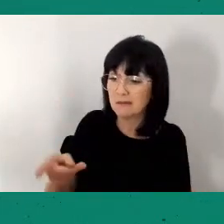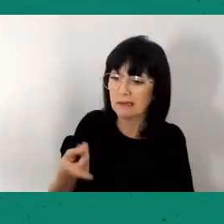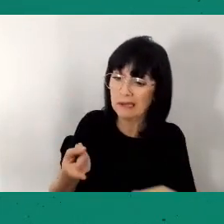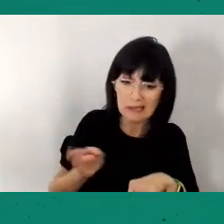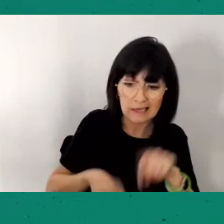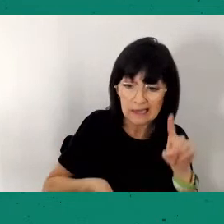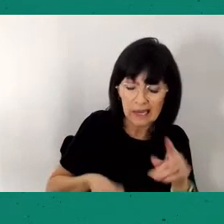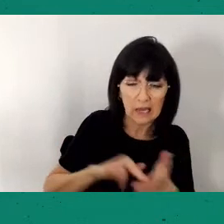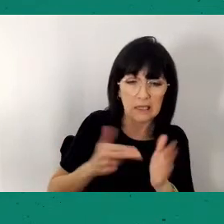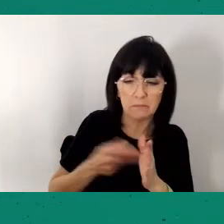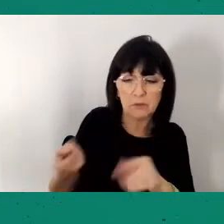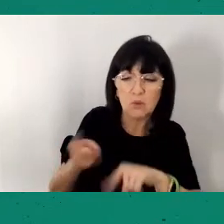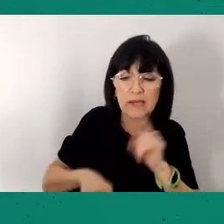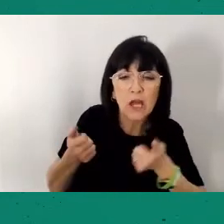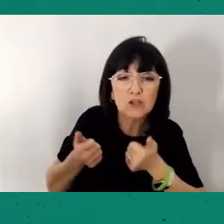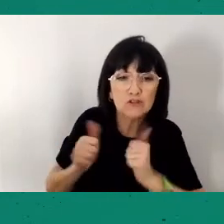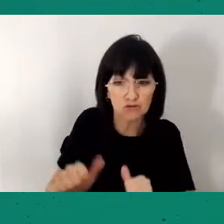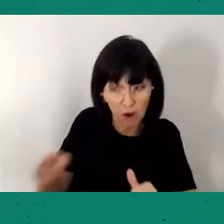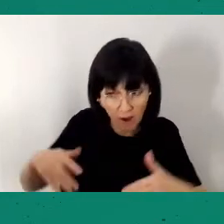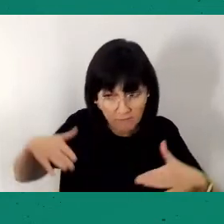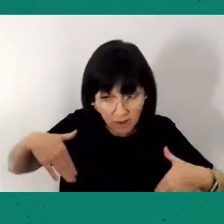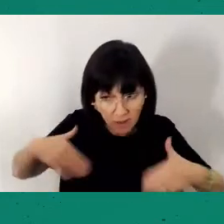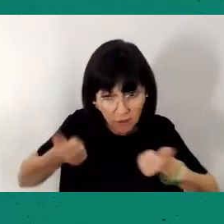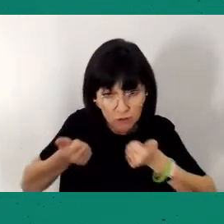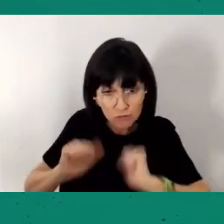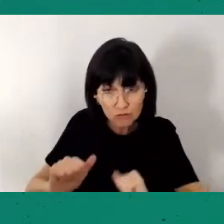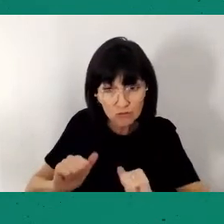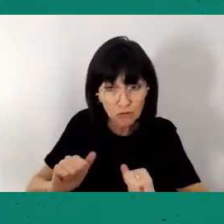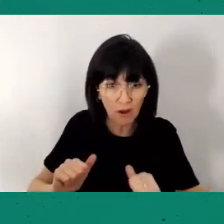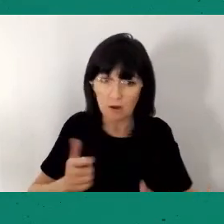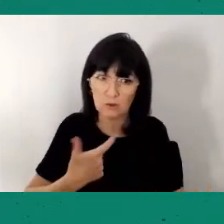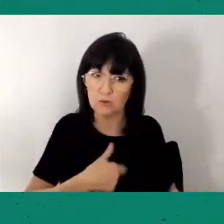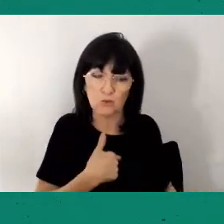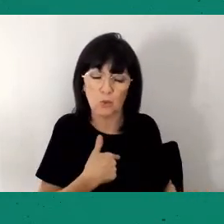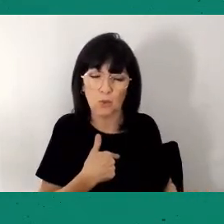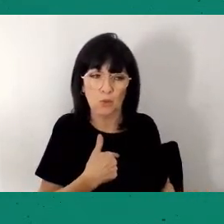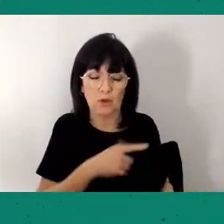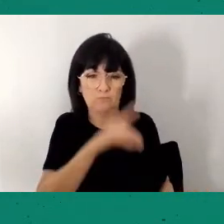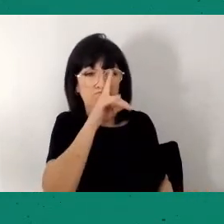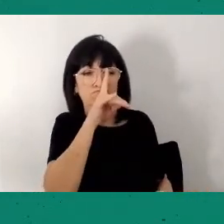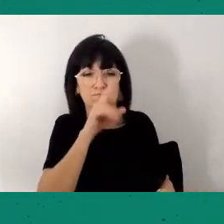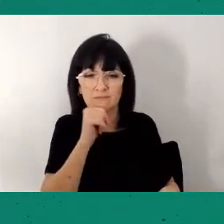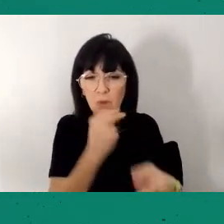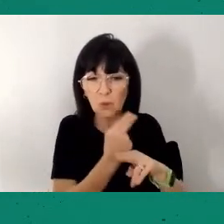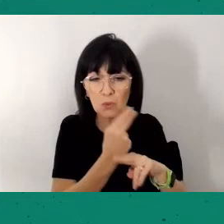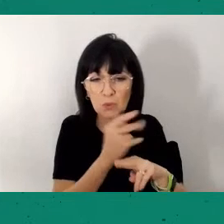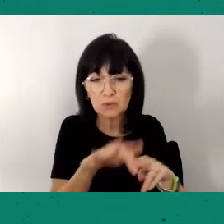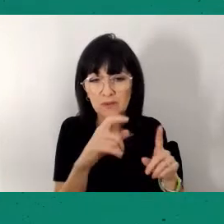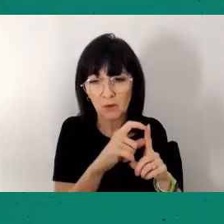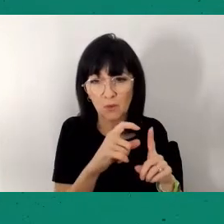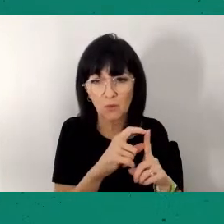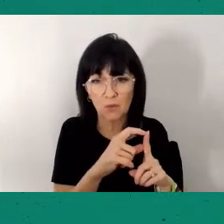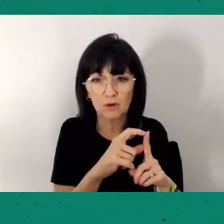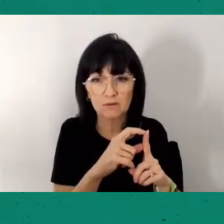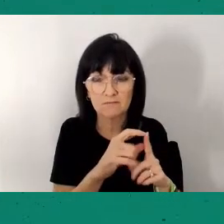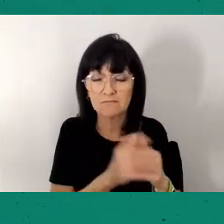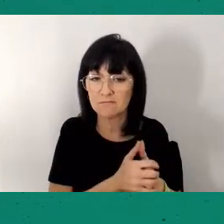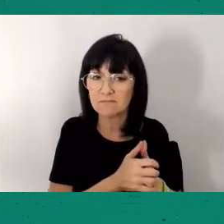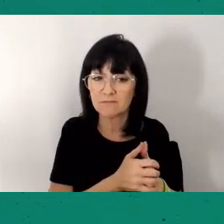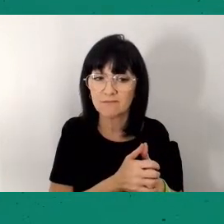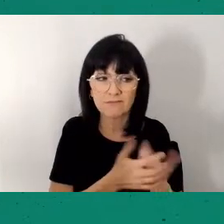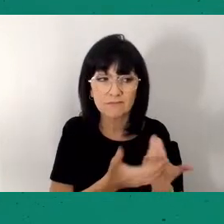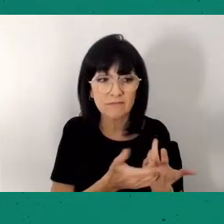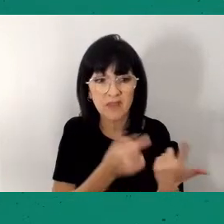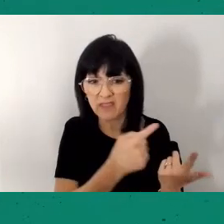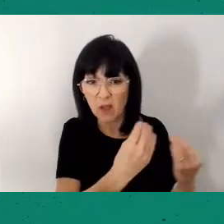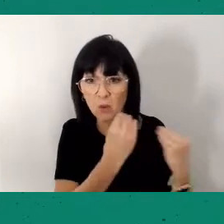tried? And so, you didn't use that word. And they taught us that the folks were as good as the people. We could do whatever we